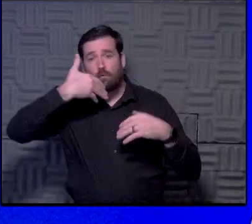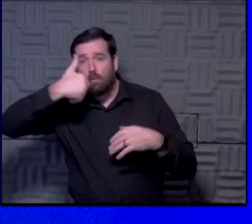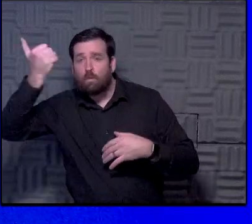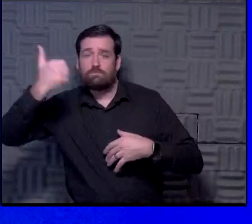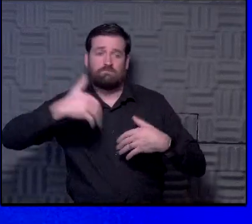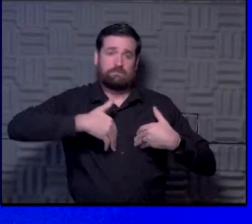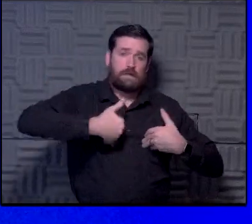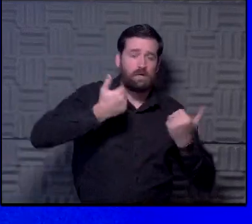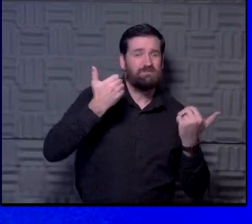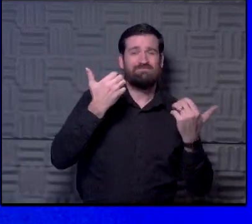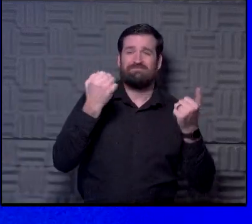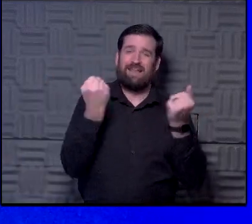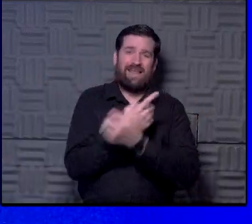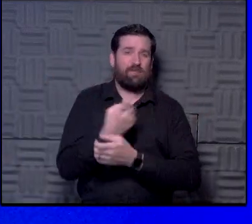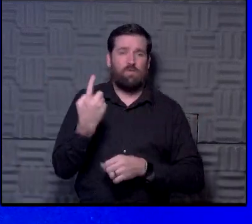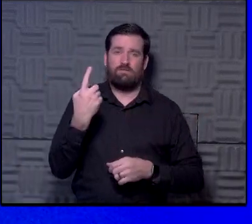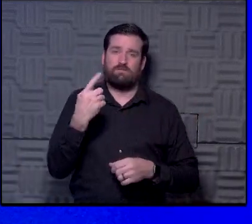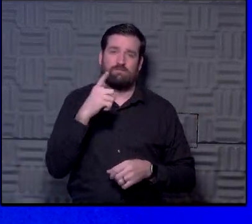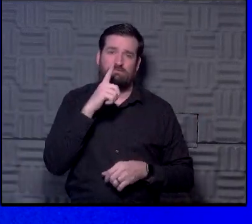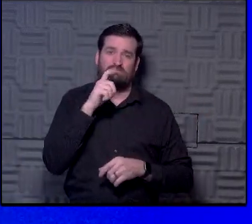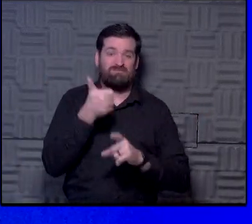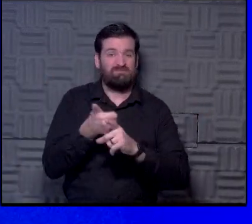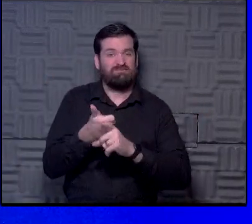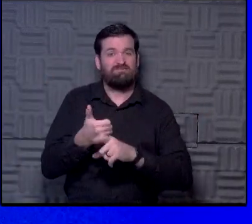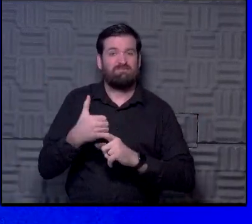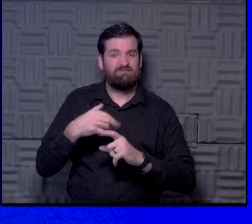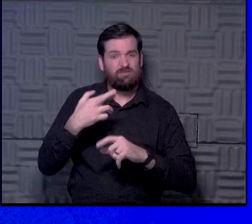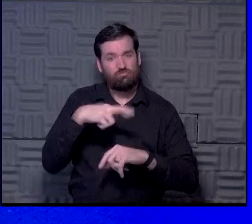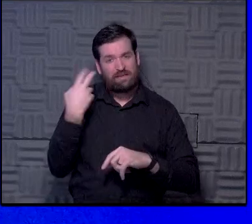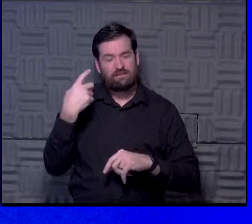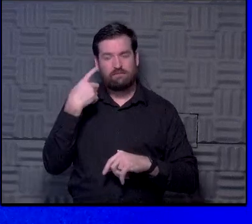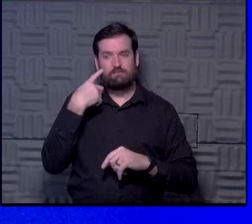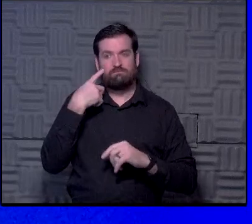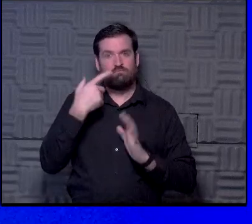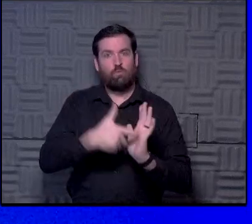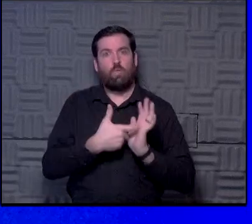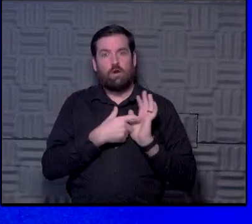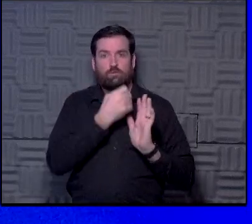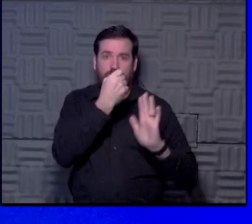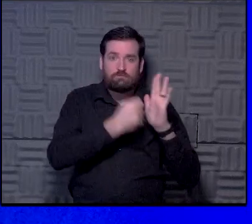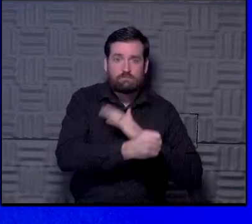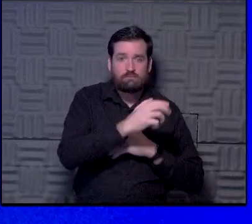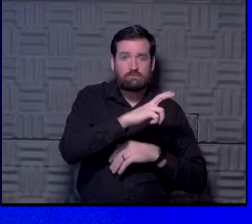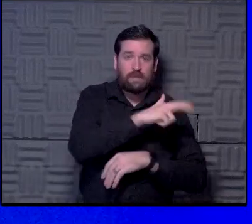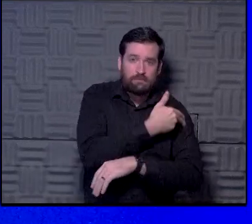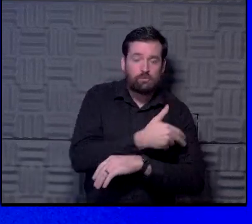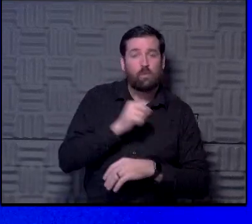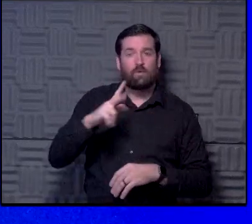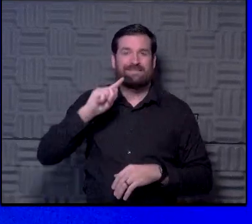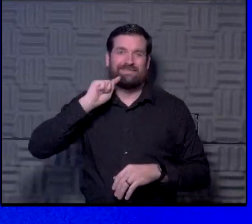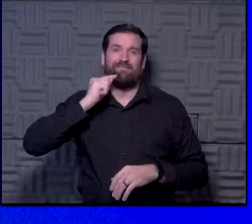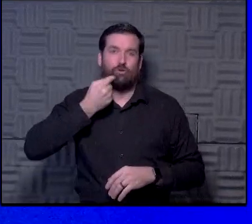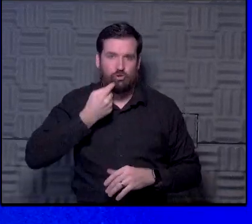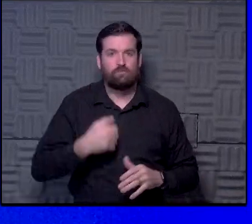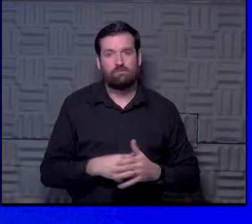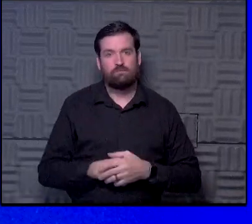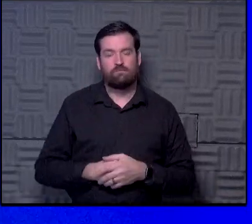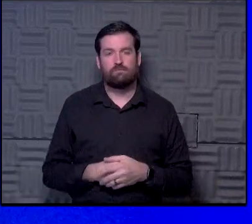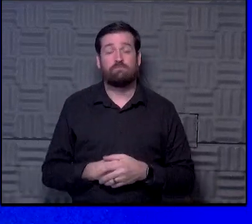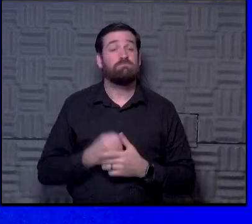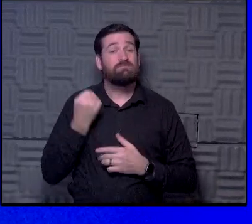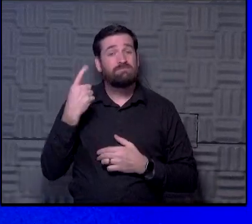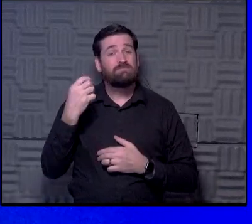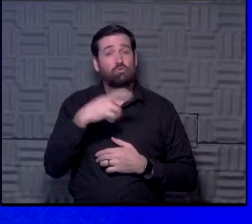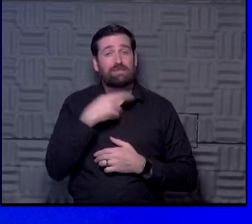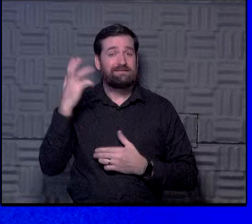and really anybody is at risk of getting disease that needs hospitalization or even severe disease. Now, the